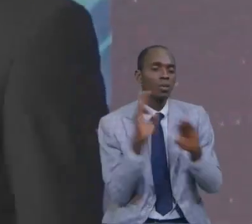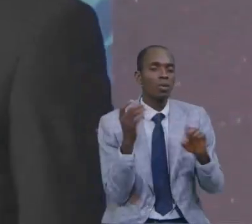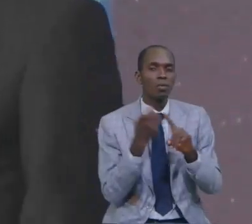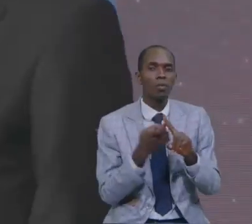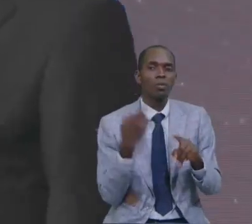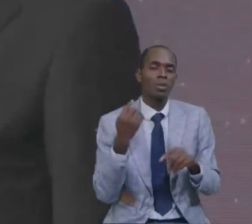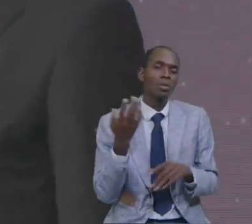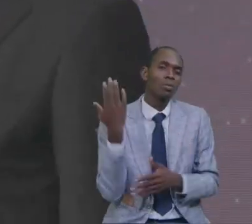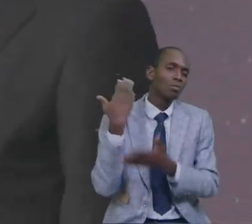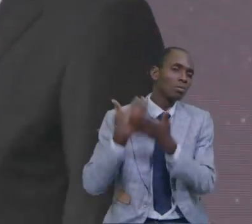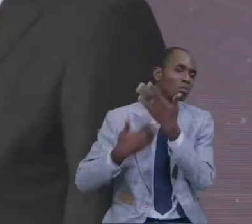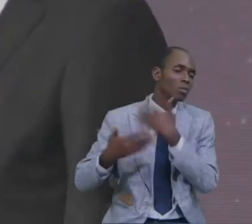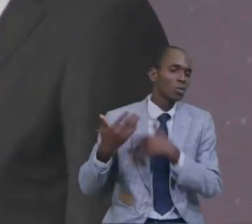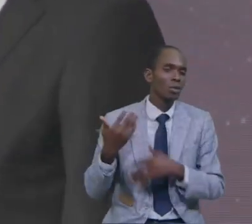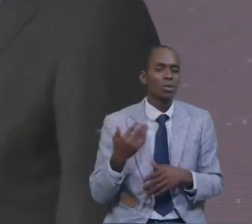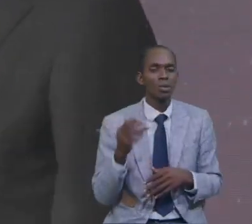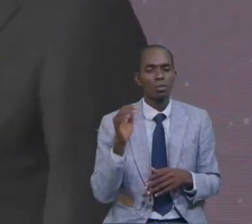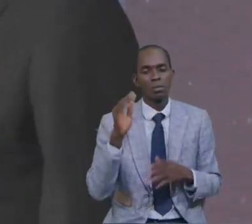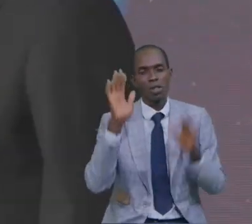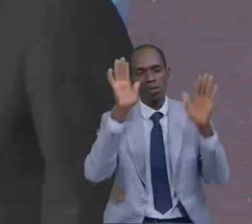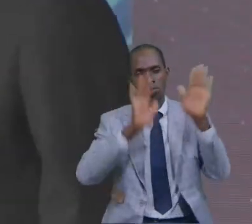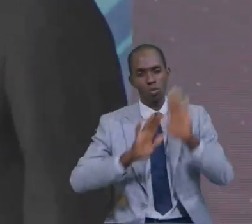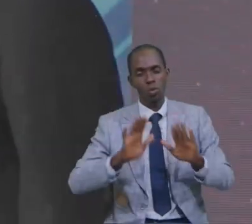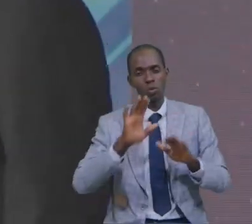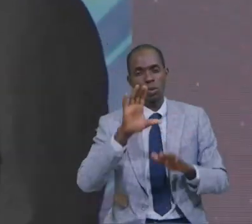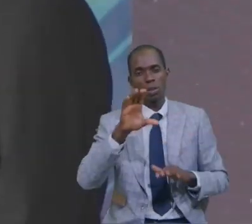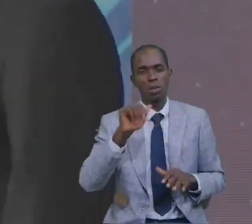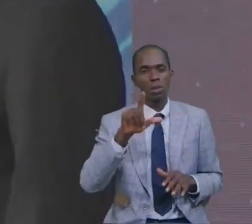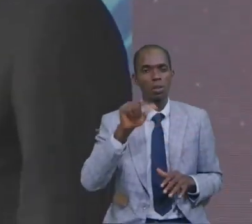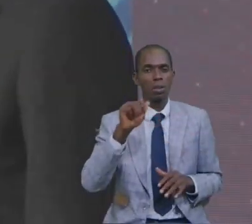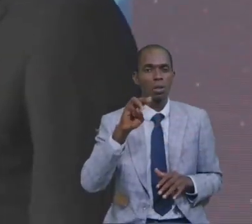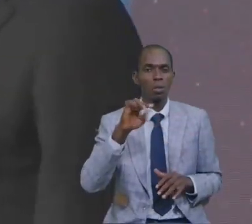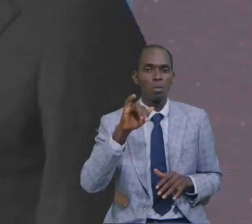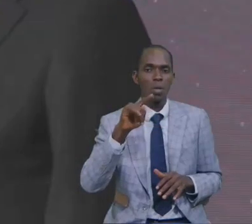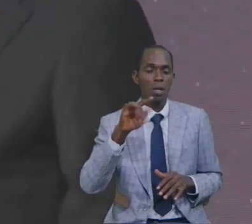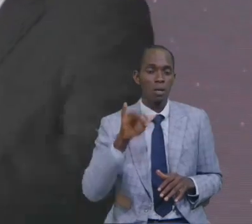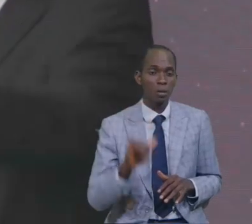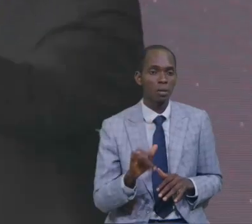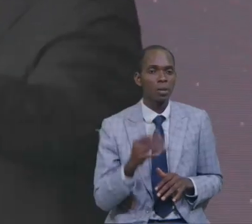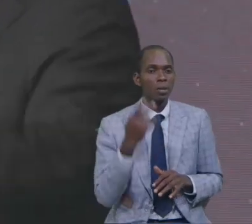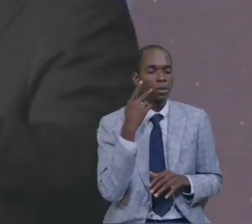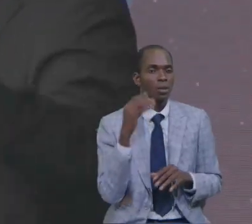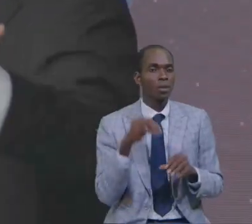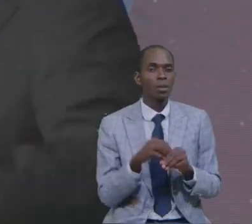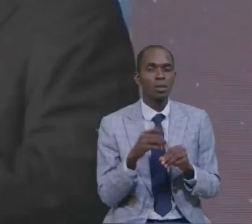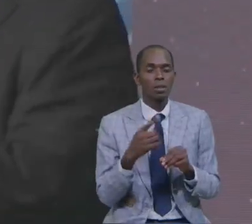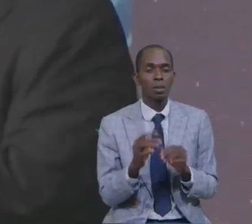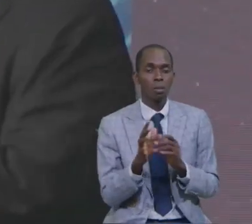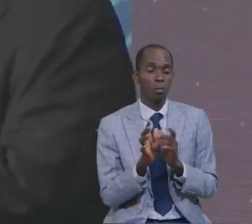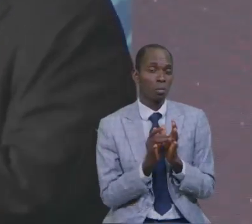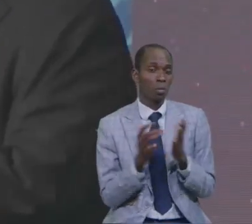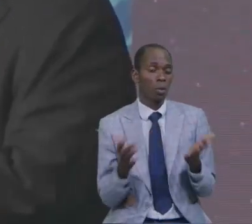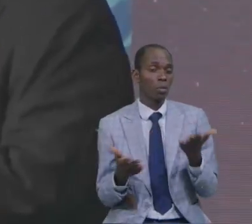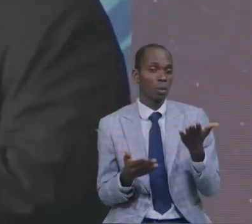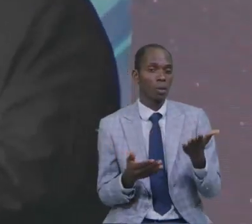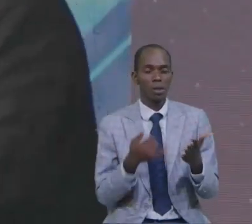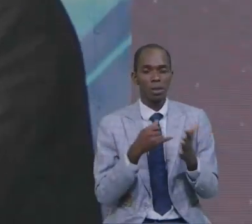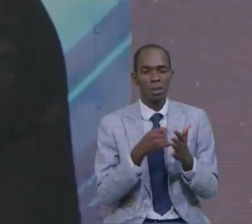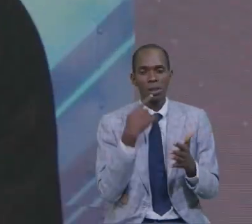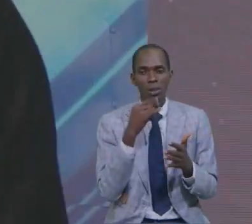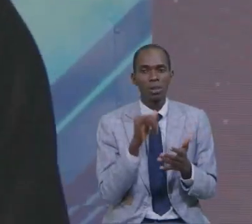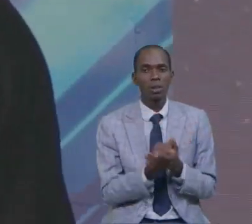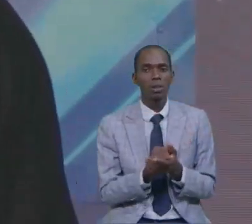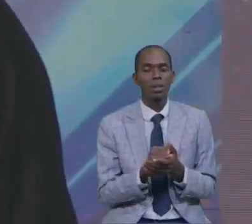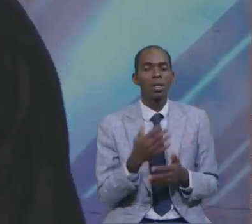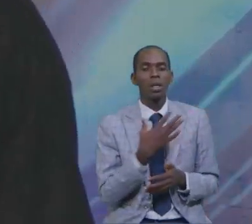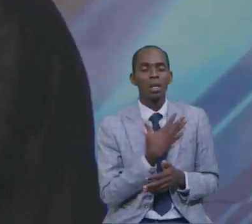and I, brethren, could not speak unto you as unto the spiritual. I know